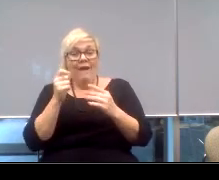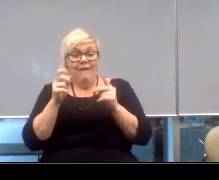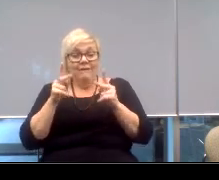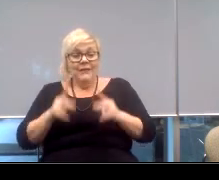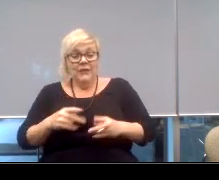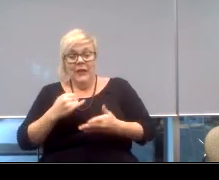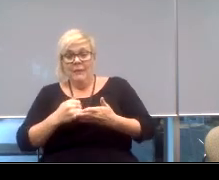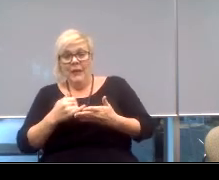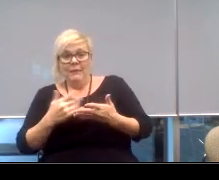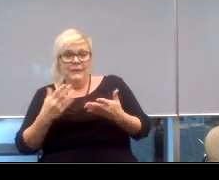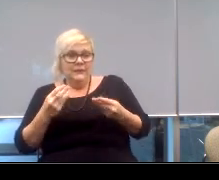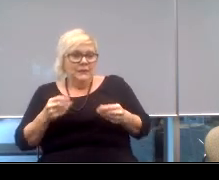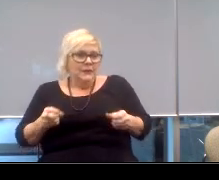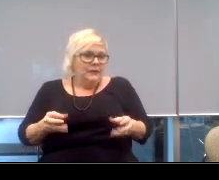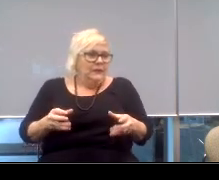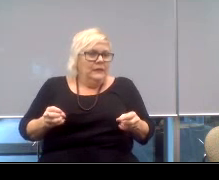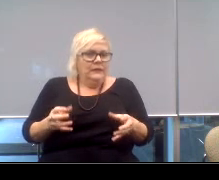physical impairment.